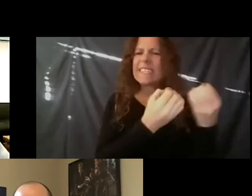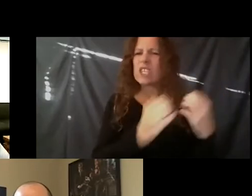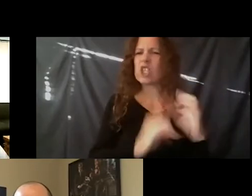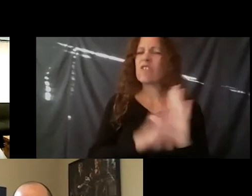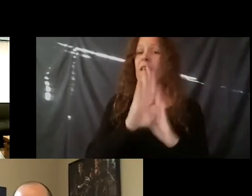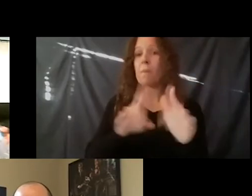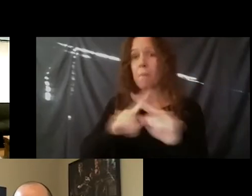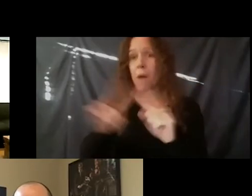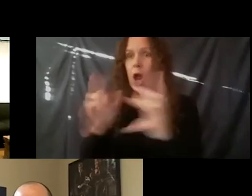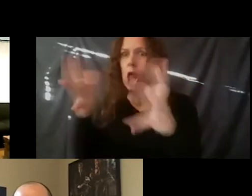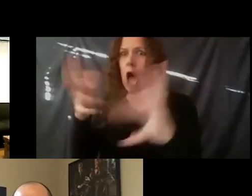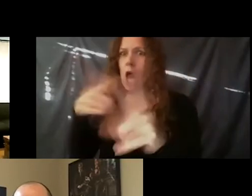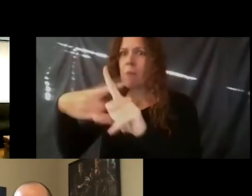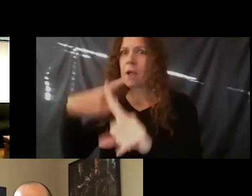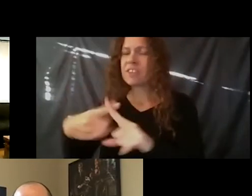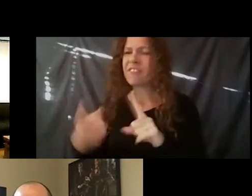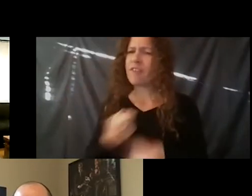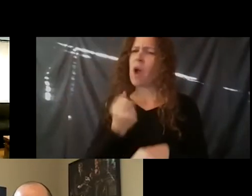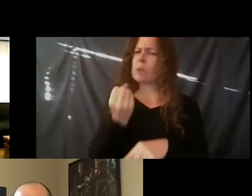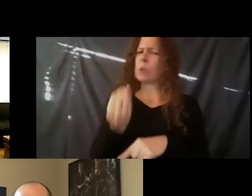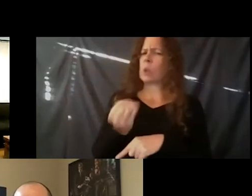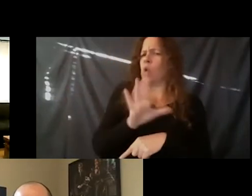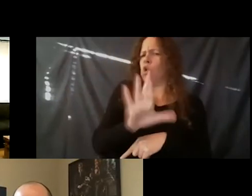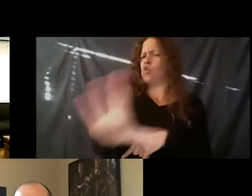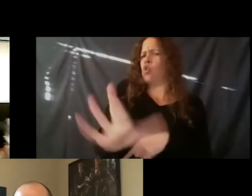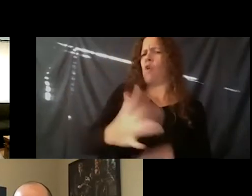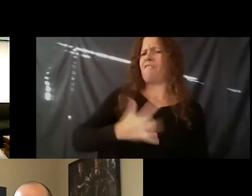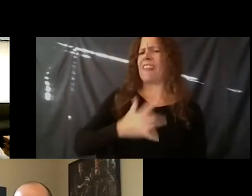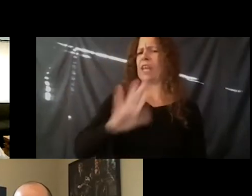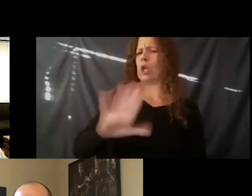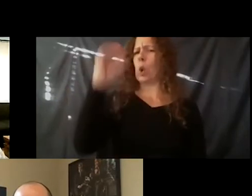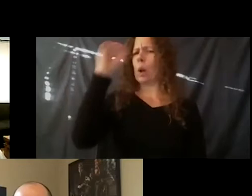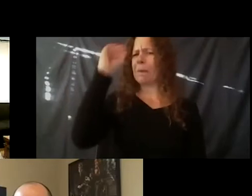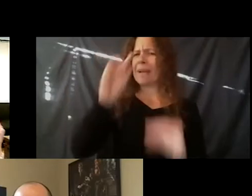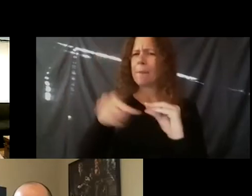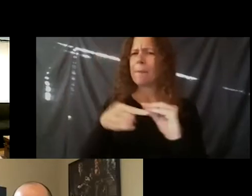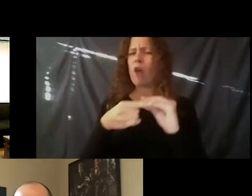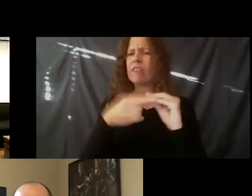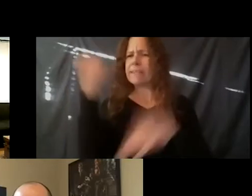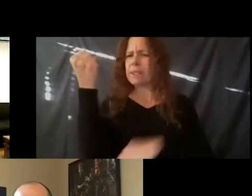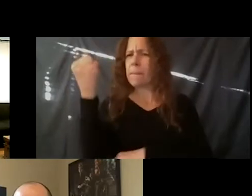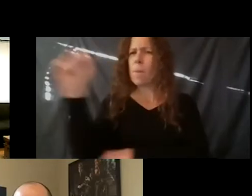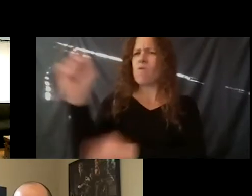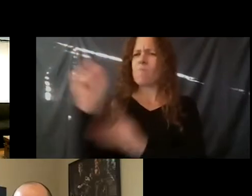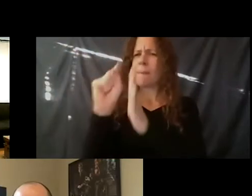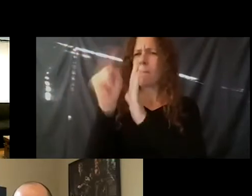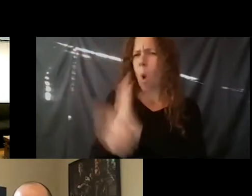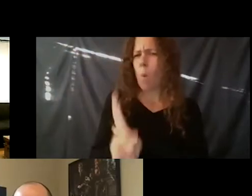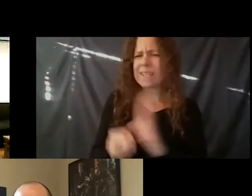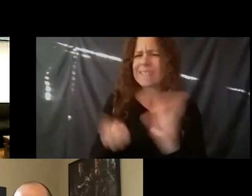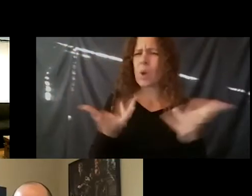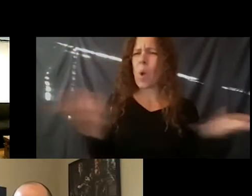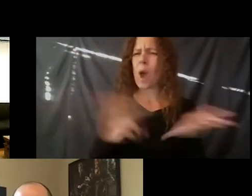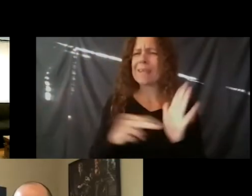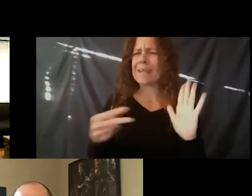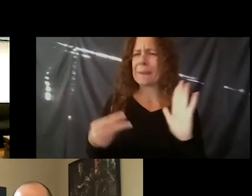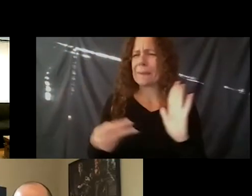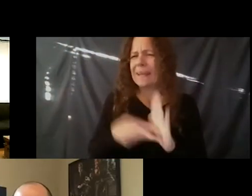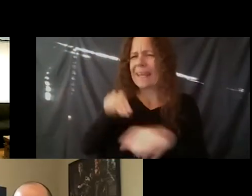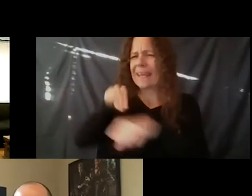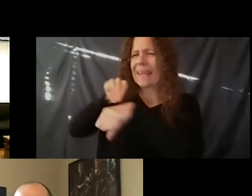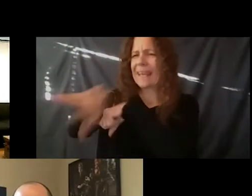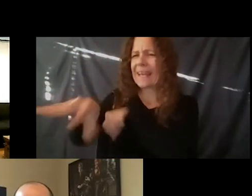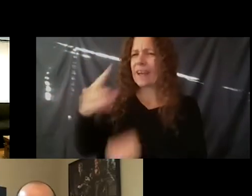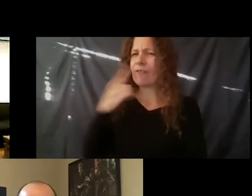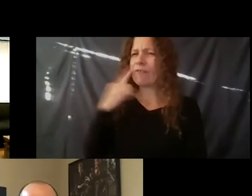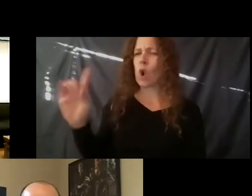all of these movement moments, what do they mean for Democrats? Well, I'm glad you asked that question. You